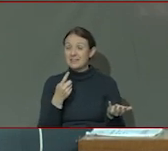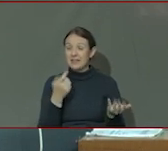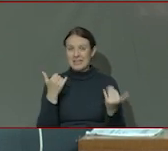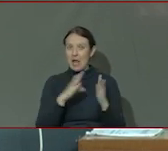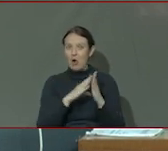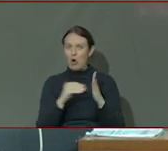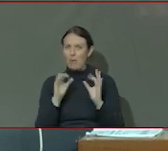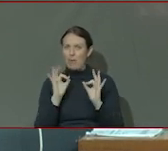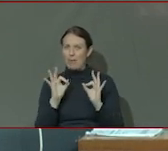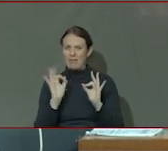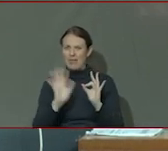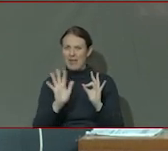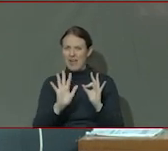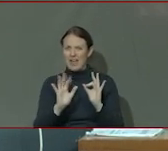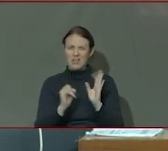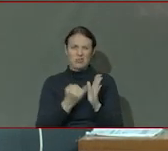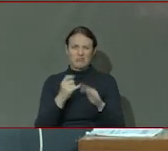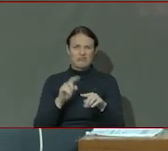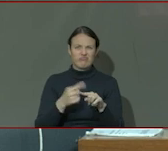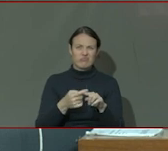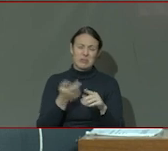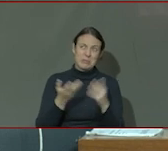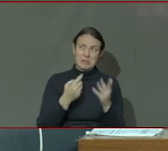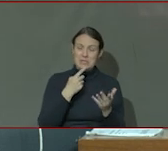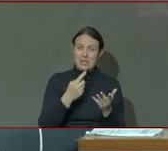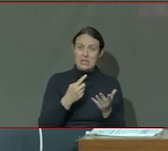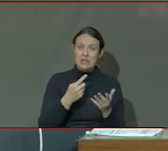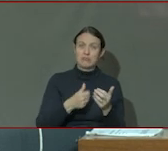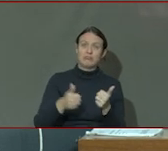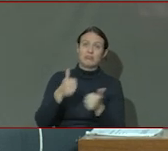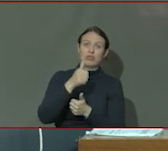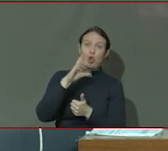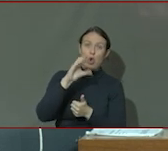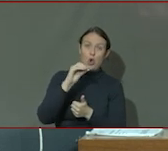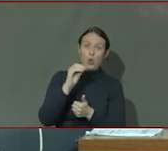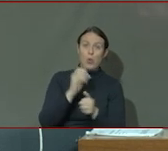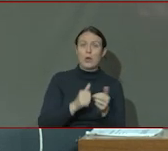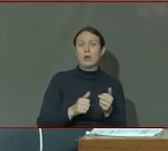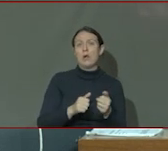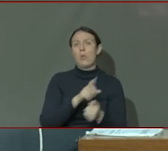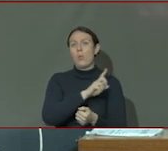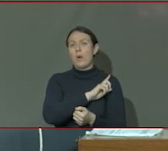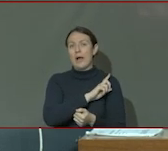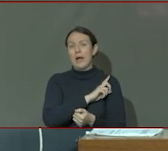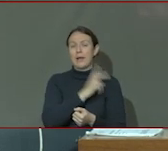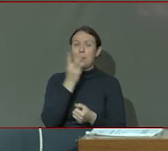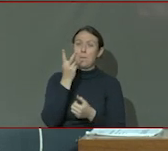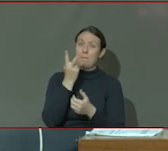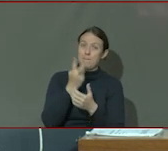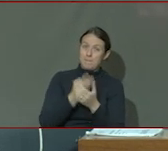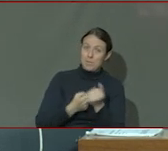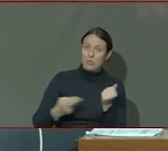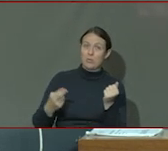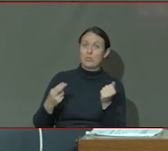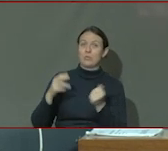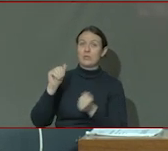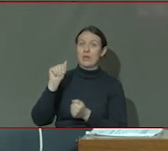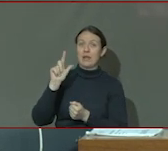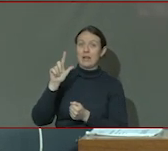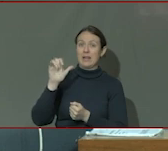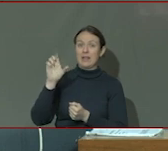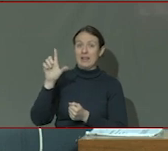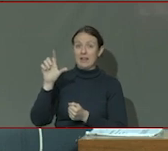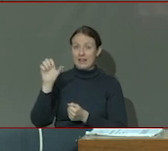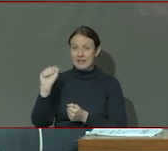my words now, but just to give you an example. This is co-dominance because both the alleles here